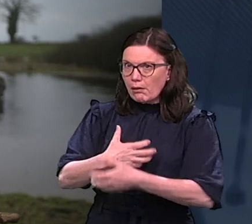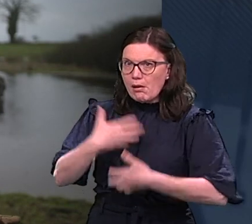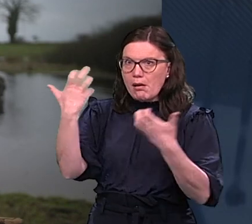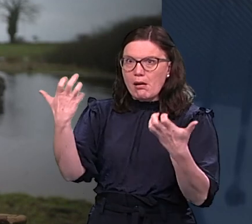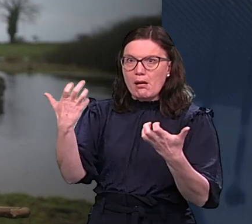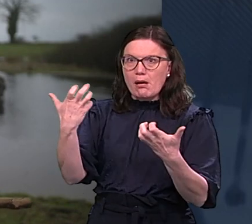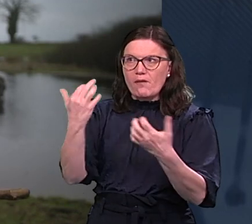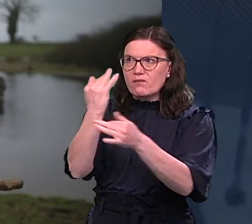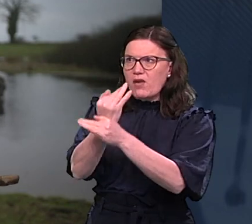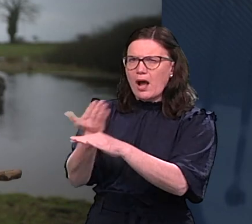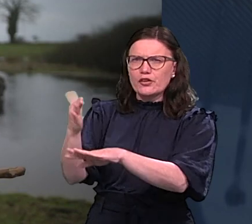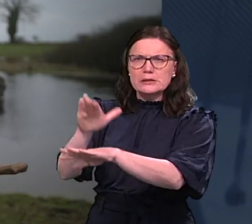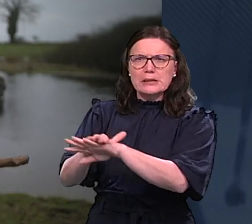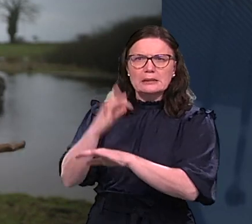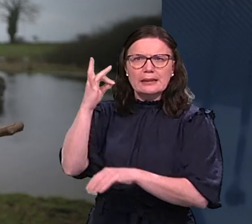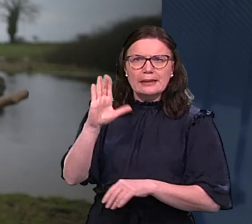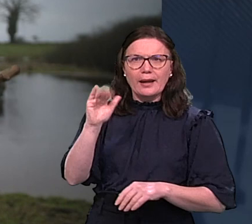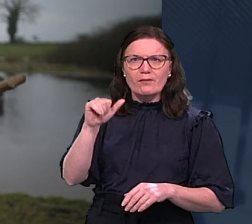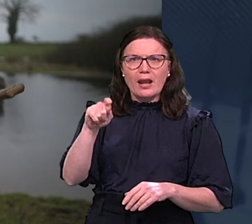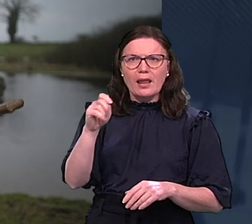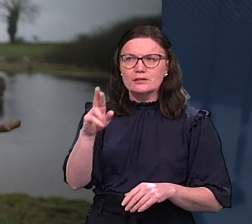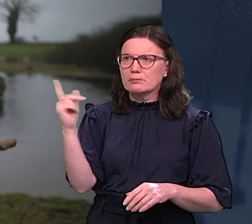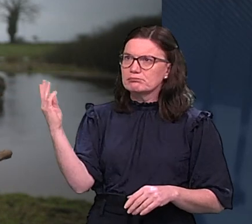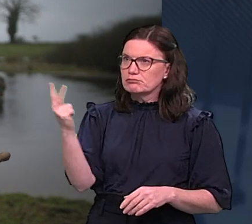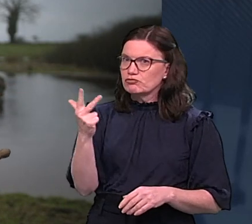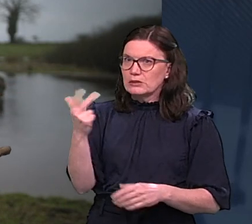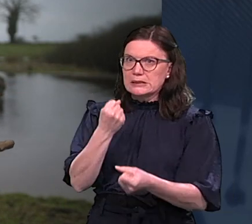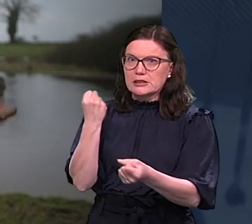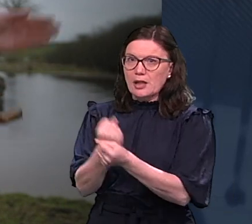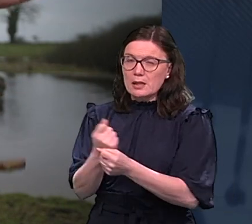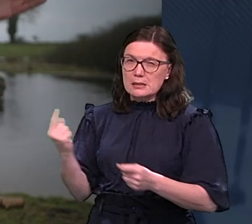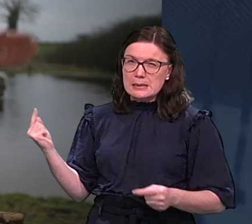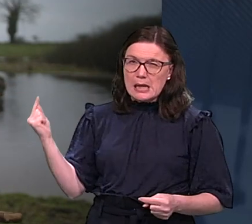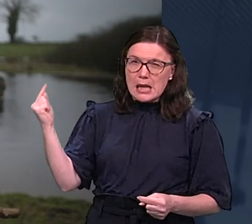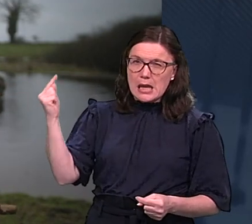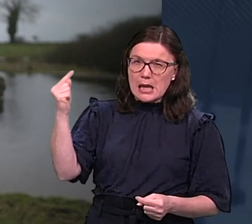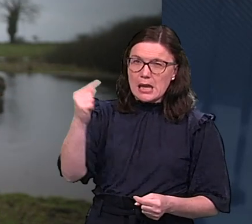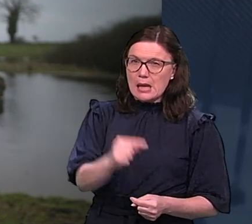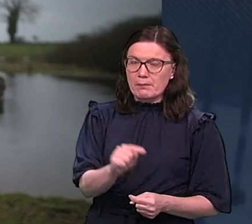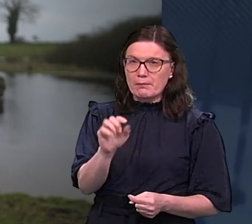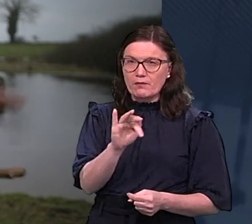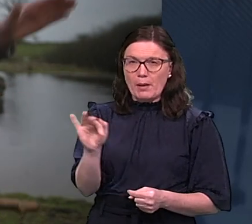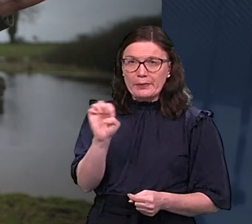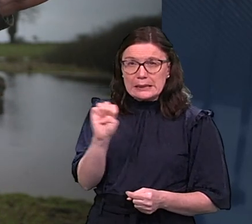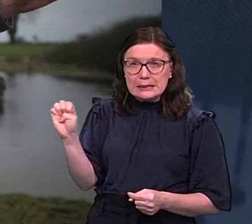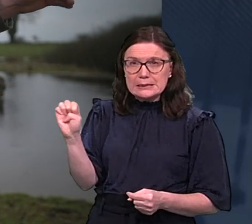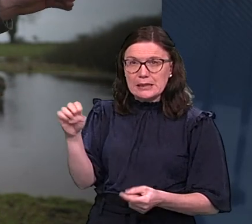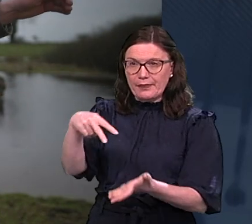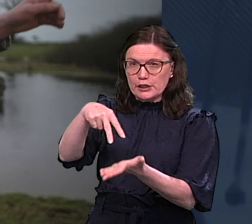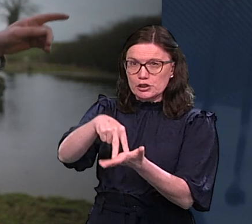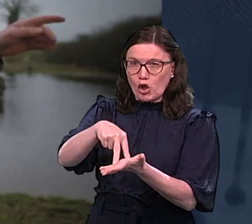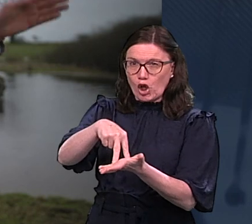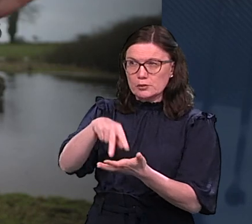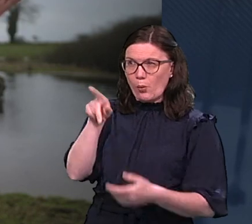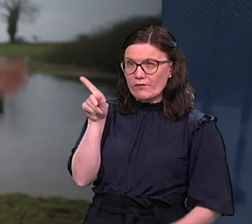to seek revenge for their father's death, Macill, MacArt, and MacGrania. They came from the east and they stood just